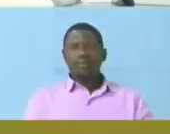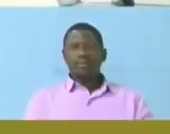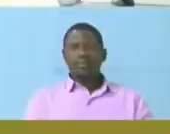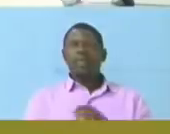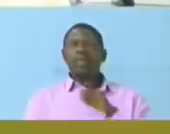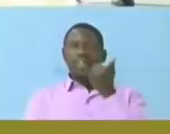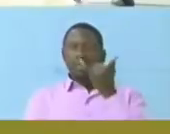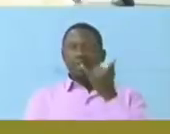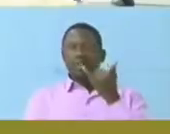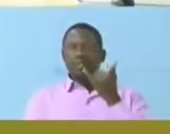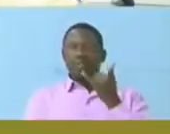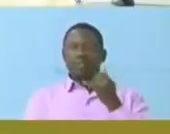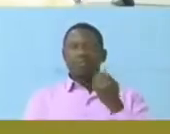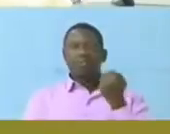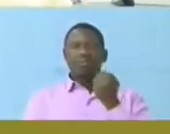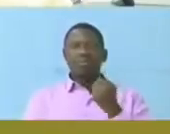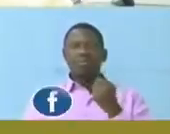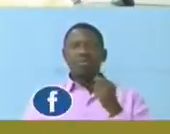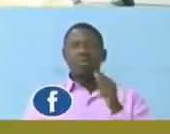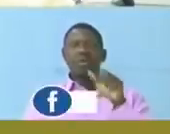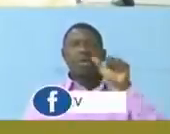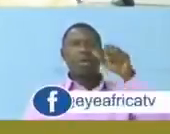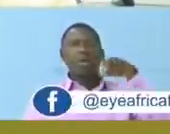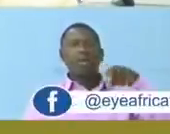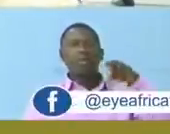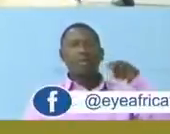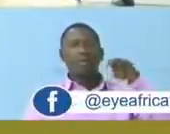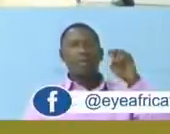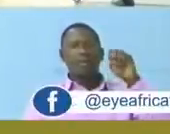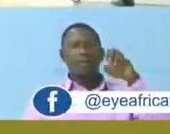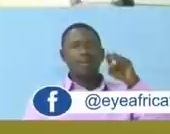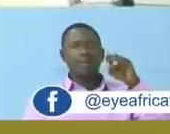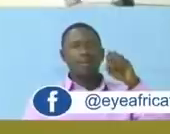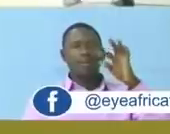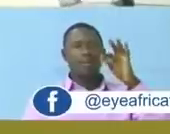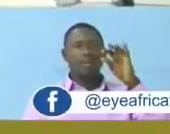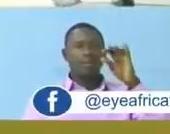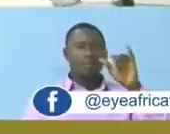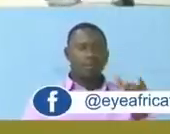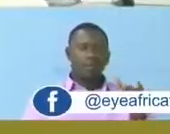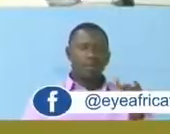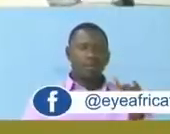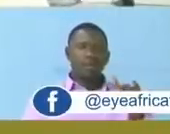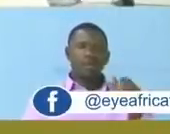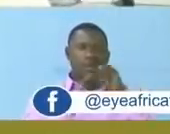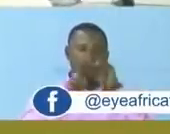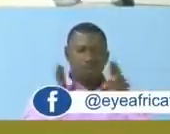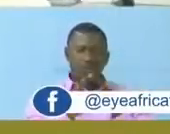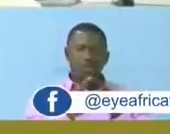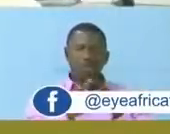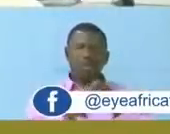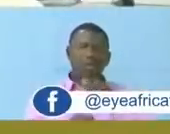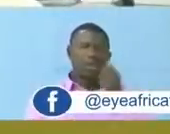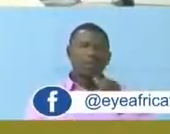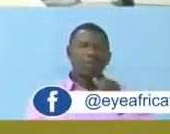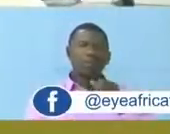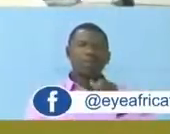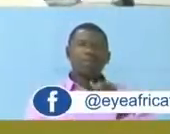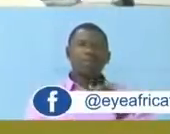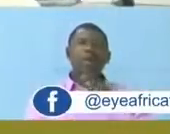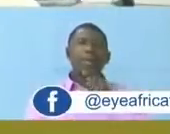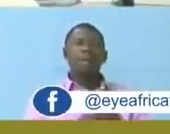Yes, because I looked at the Martin Kerr's report, and he mentioned certain places. And I requested